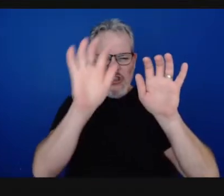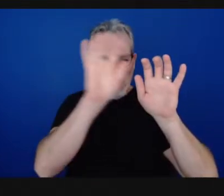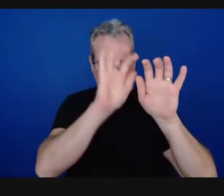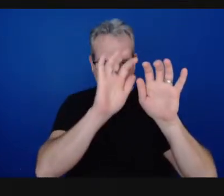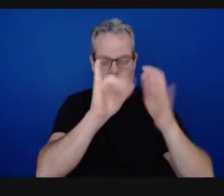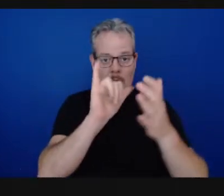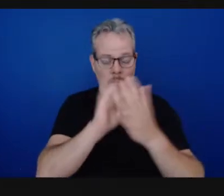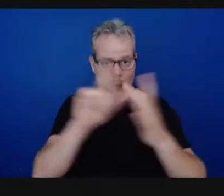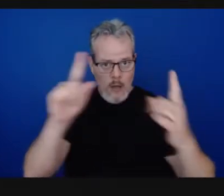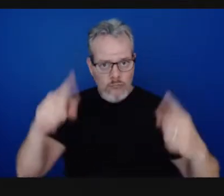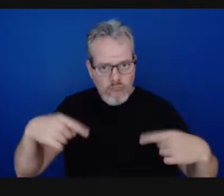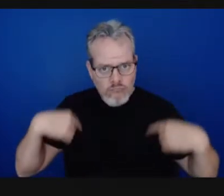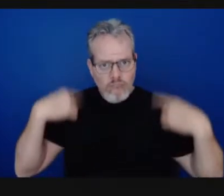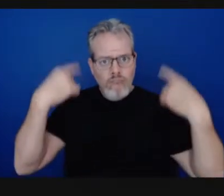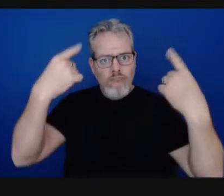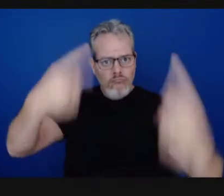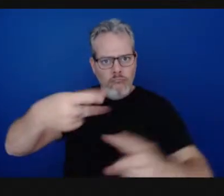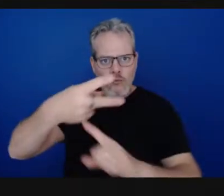last 2 months now.